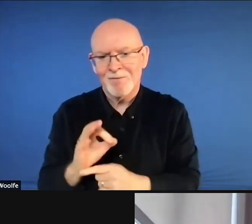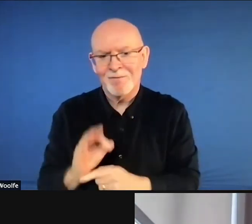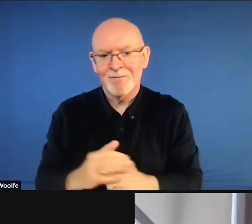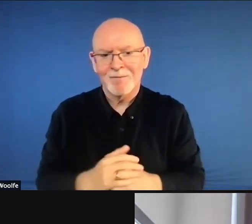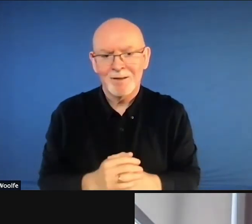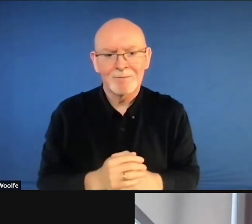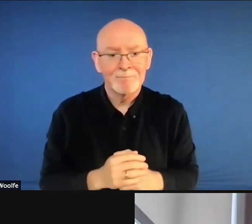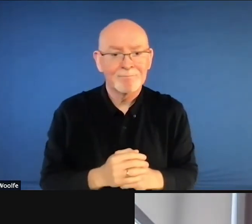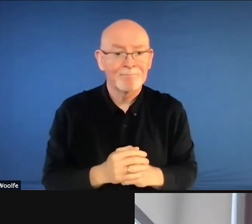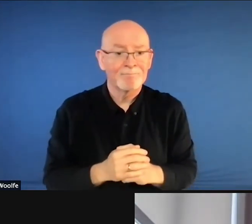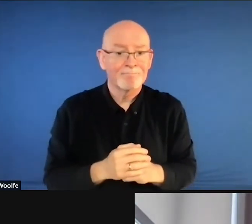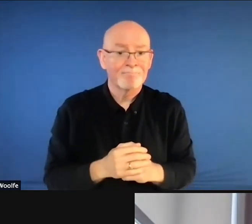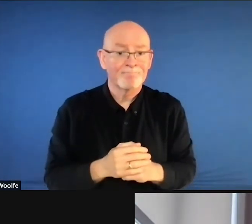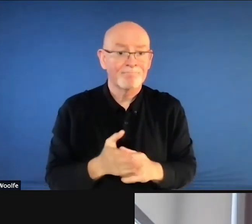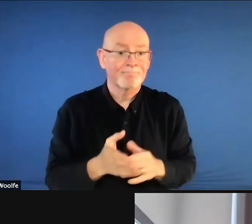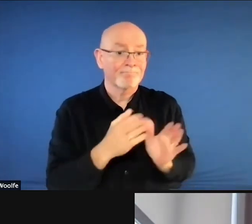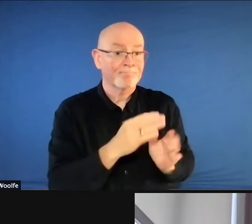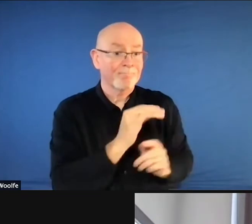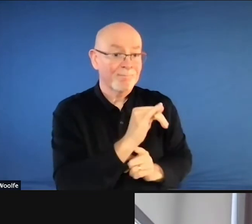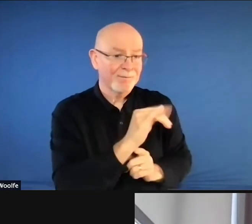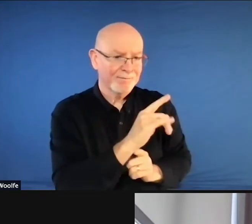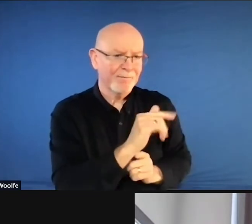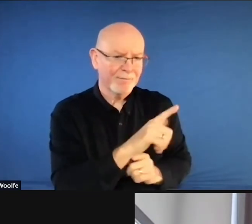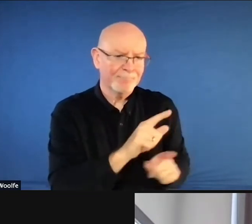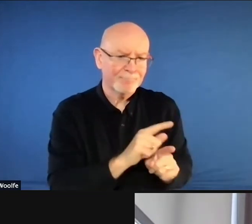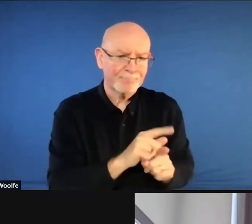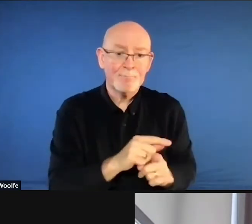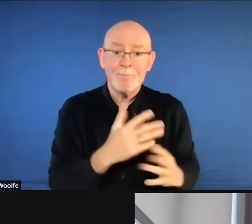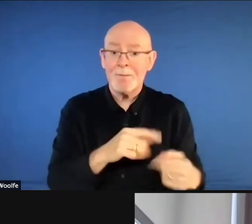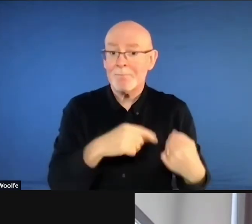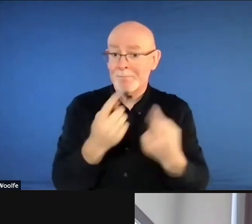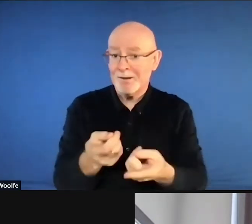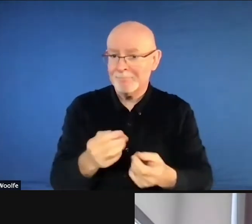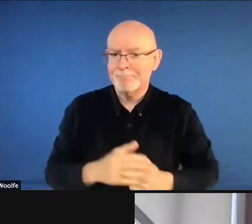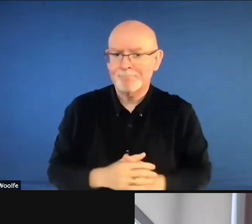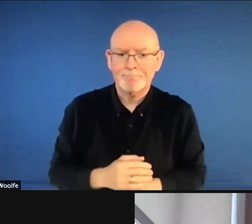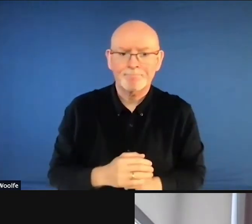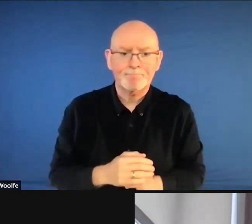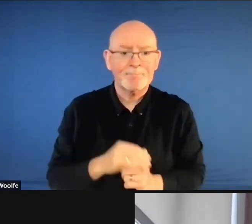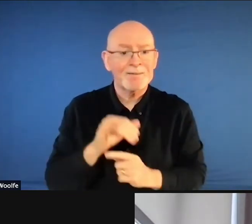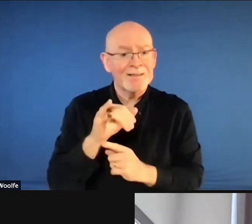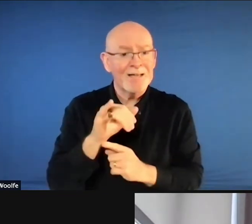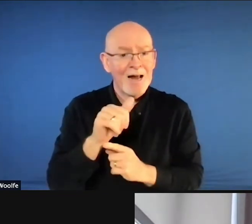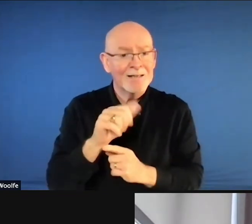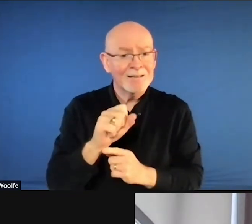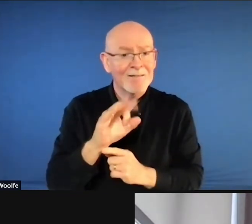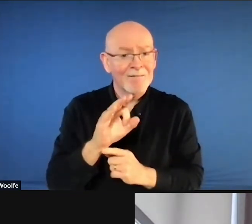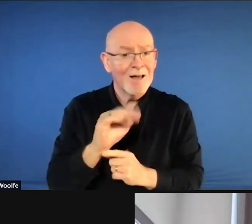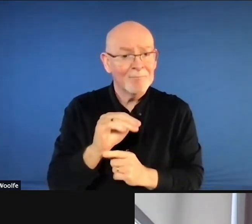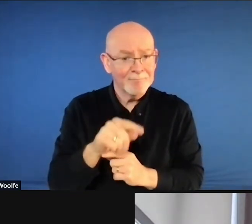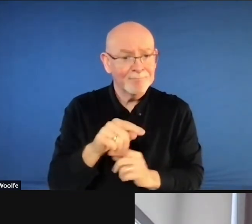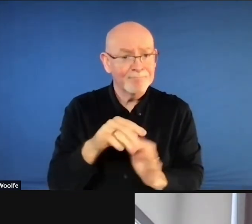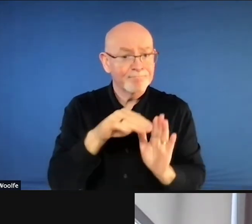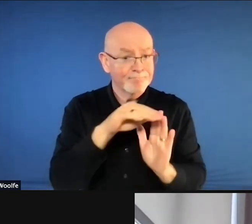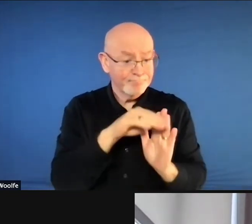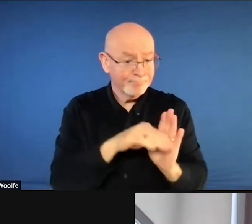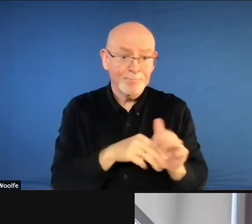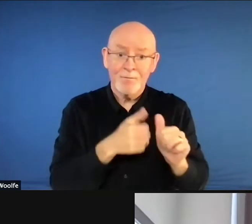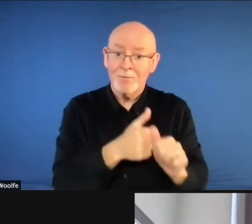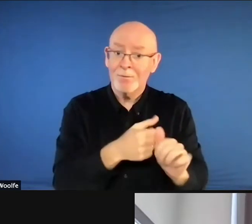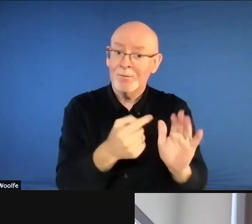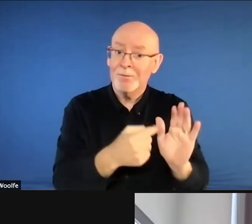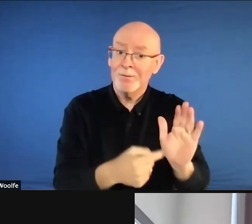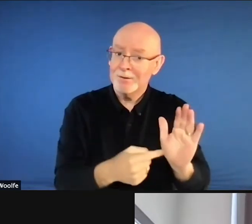you seen in it so far? It sounds like it is really filling a need. Have you seen it already start to be used